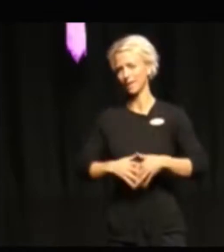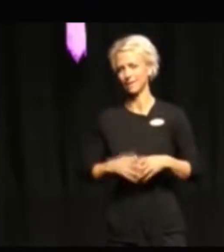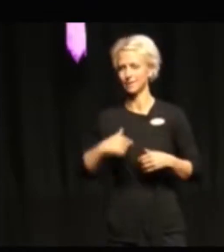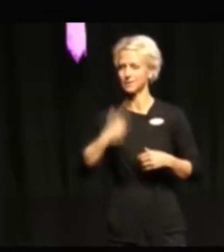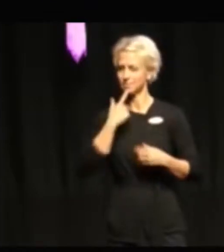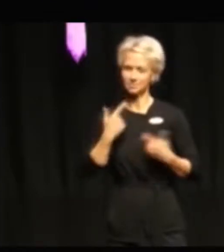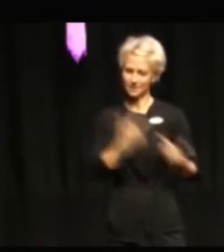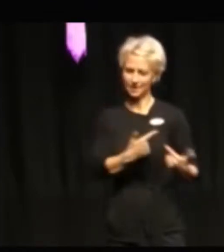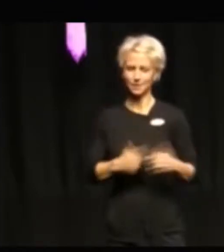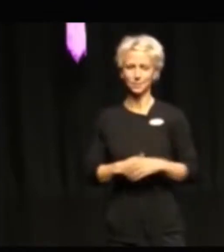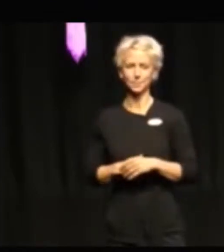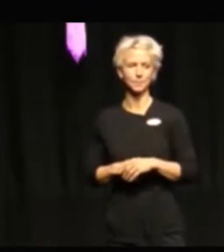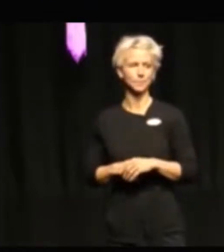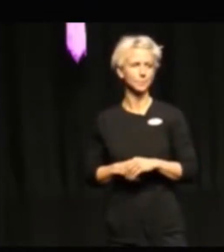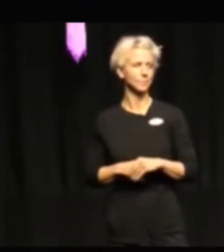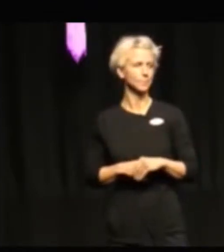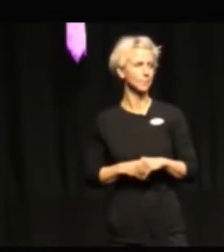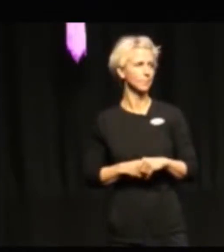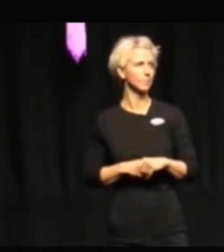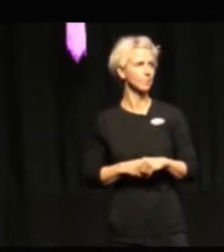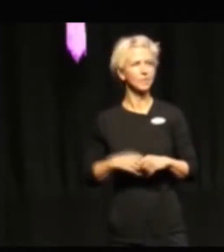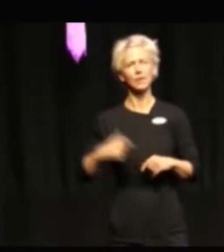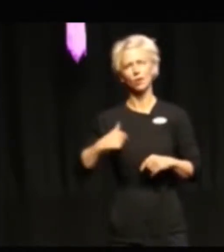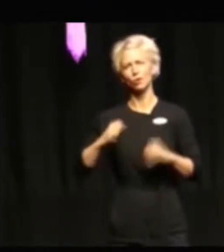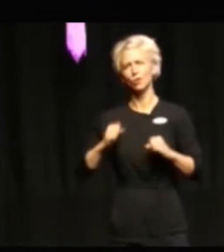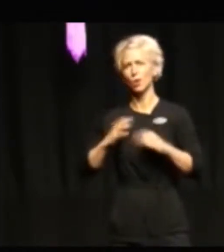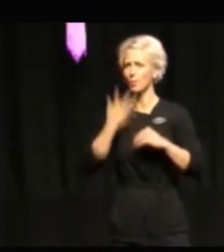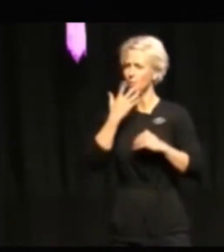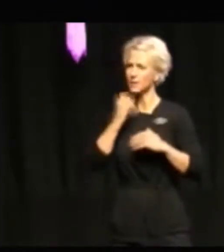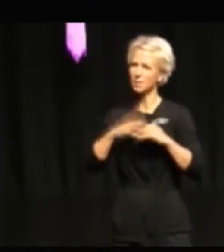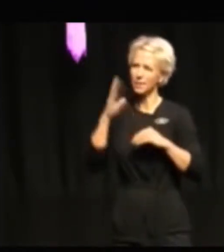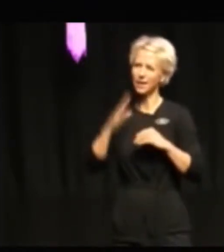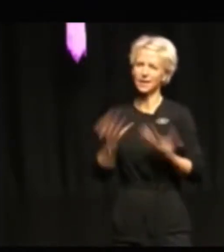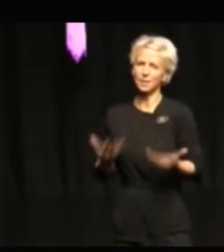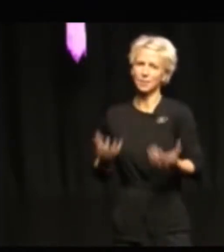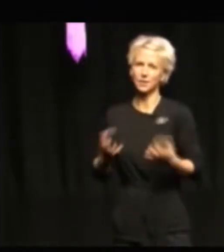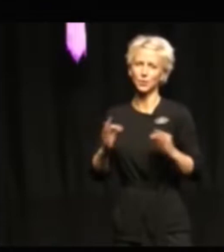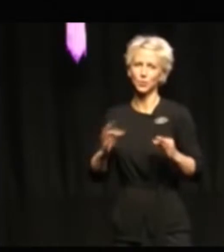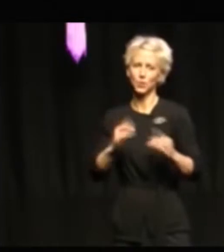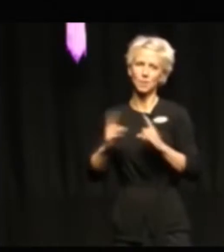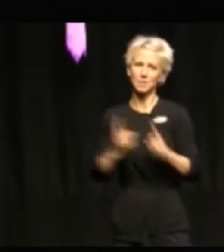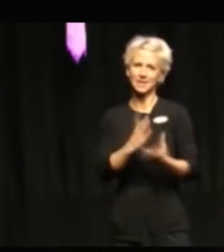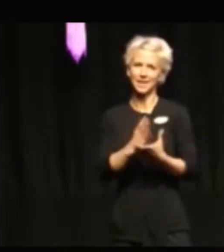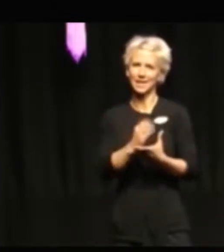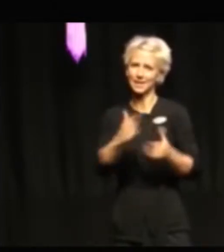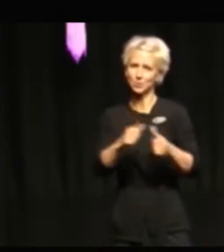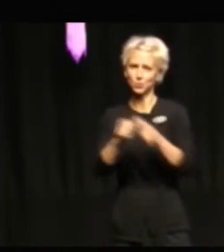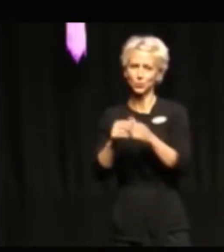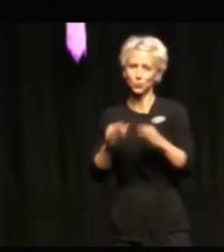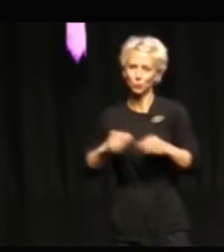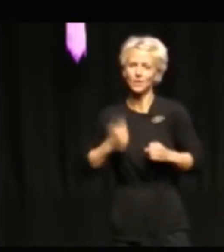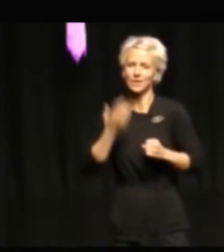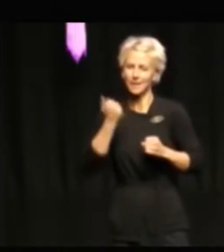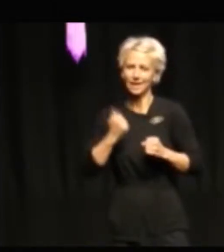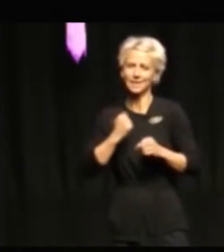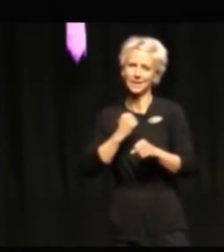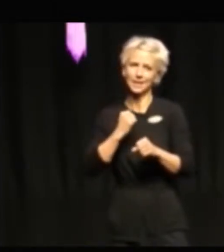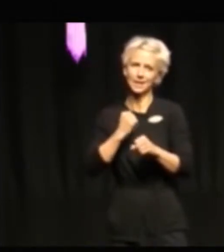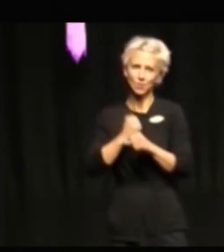Yes, I will maybe talk a bit more practical on how a human rights organization can work for